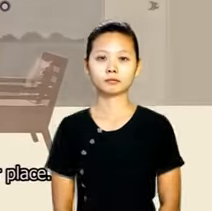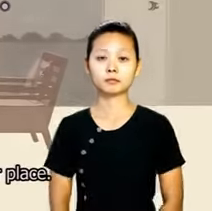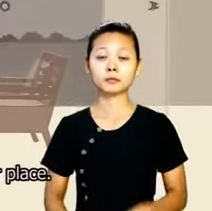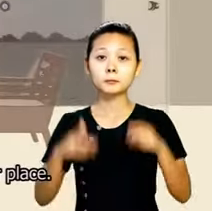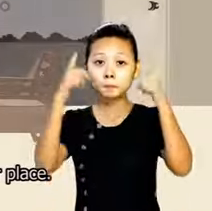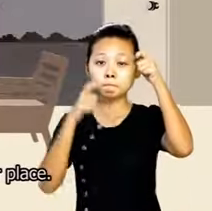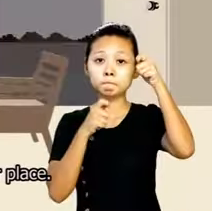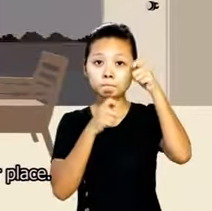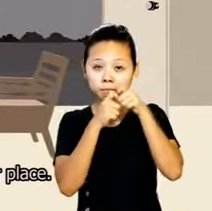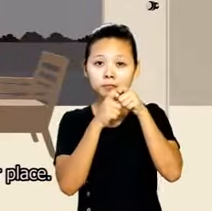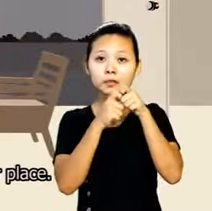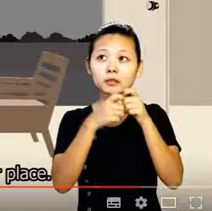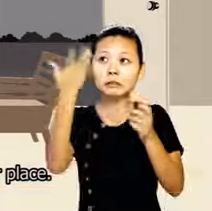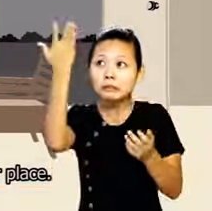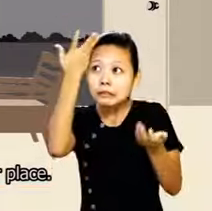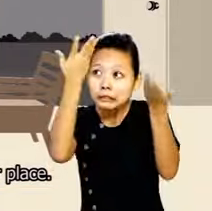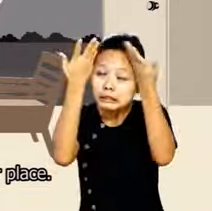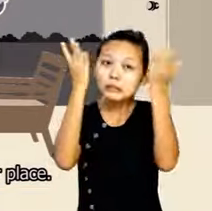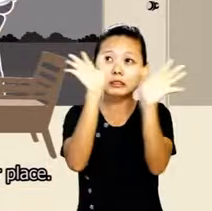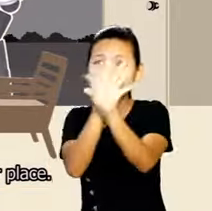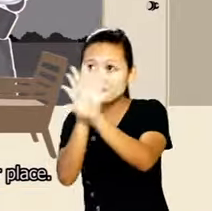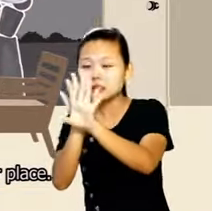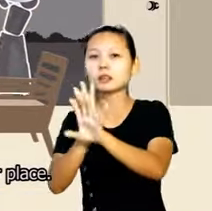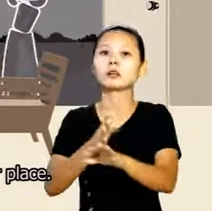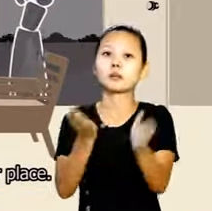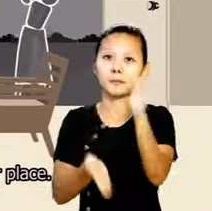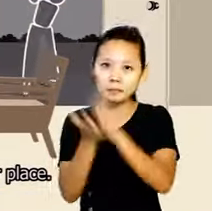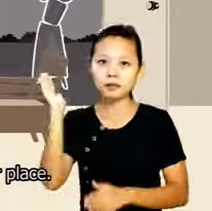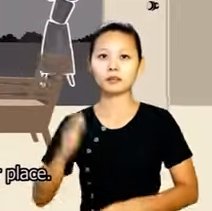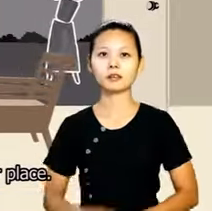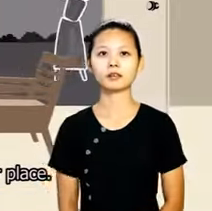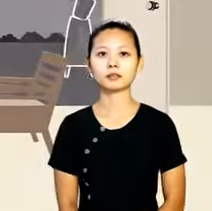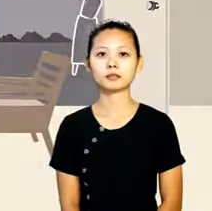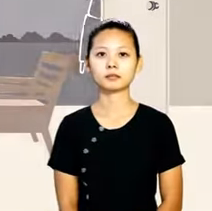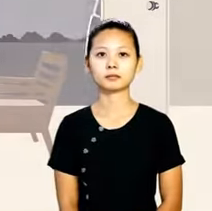Cover your head and go to a safer place.